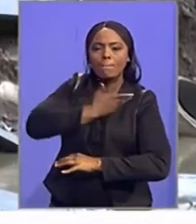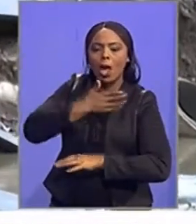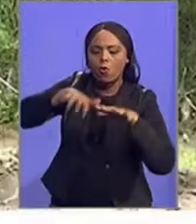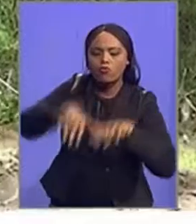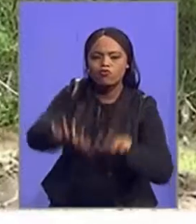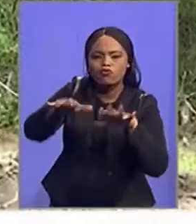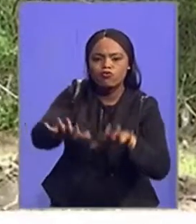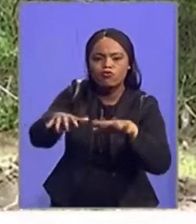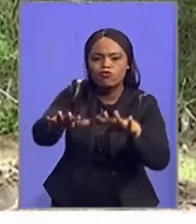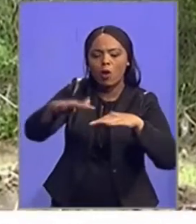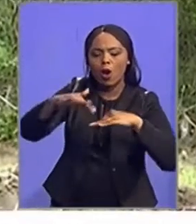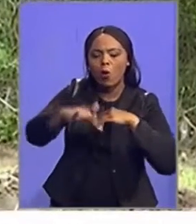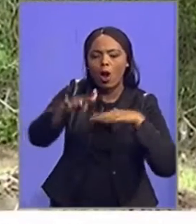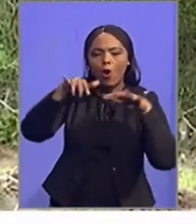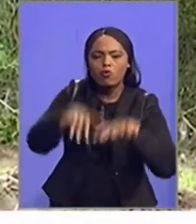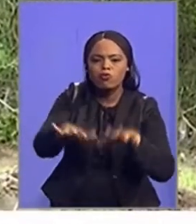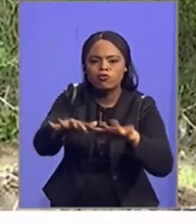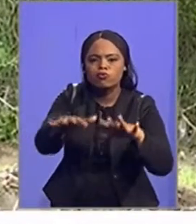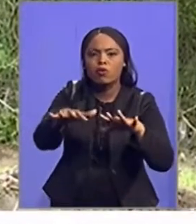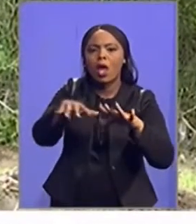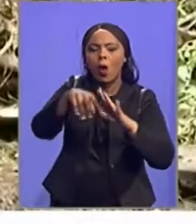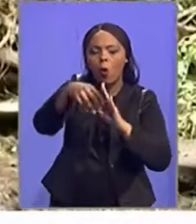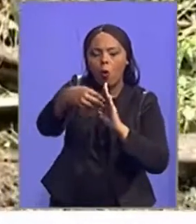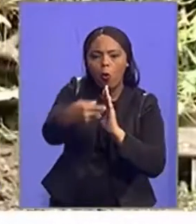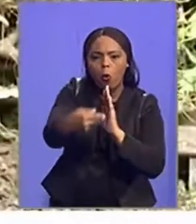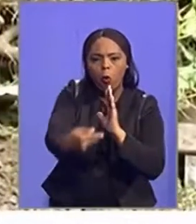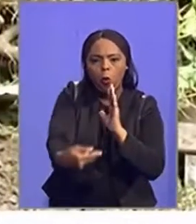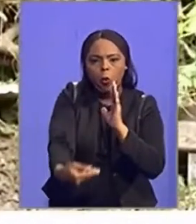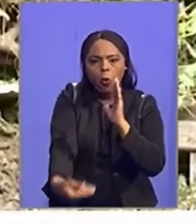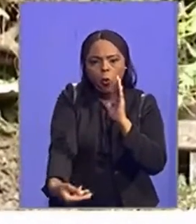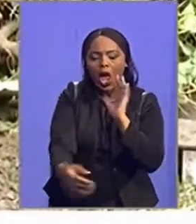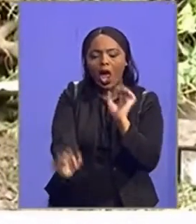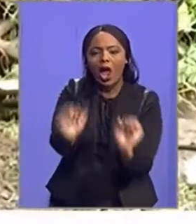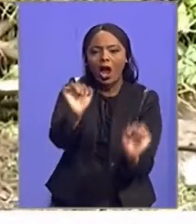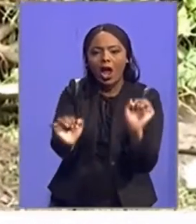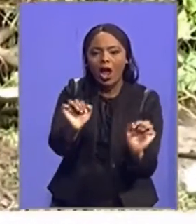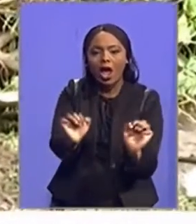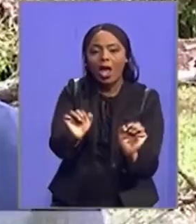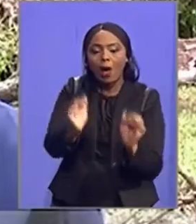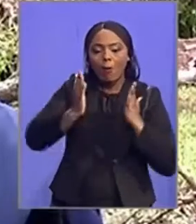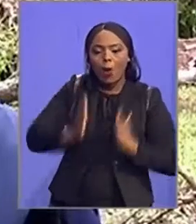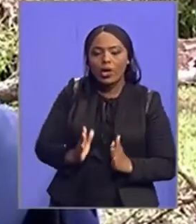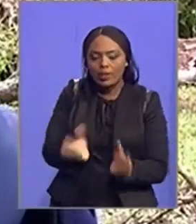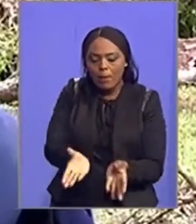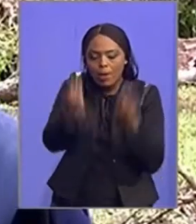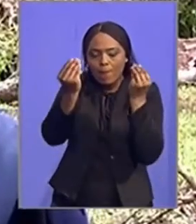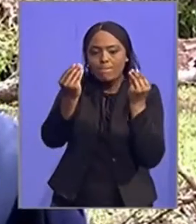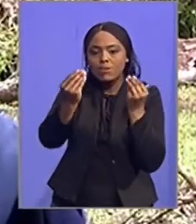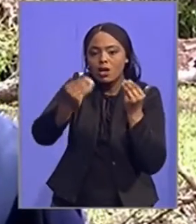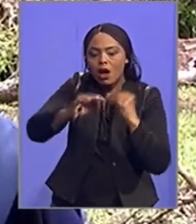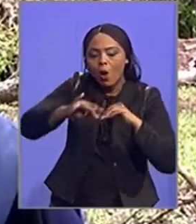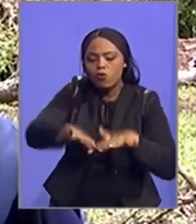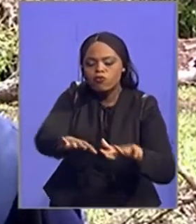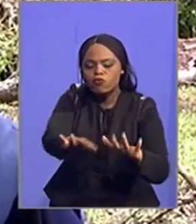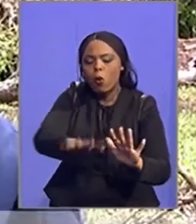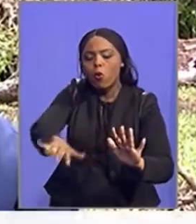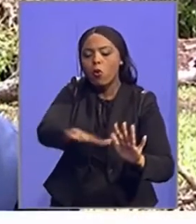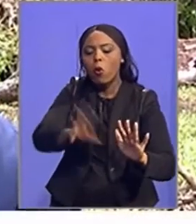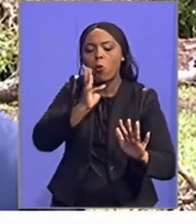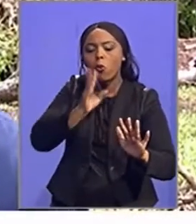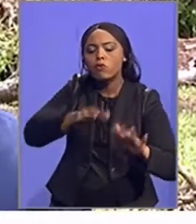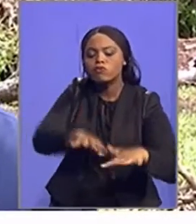metsi, kotsing yeo ba nweletše ka moka. Ditopo tša bona di humanwe moo. On the route to Flamingo Heights,